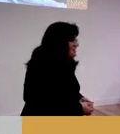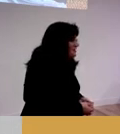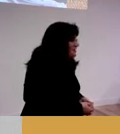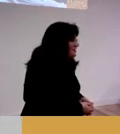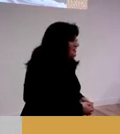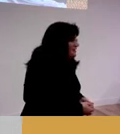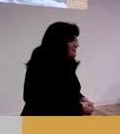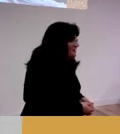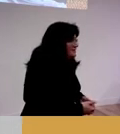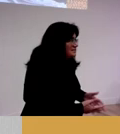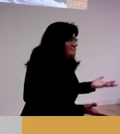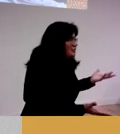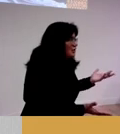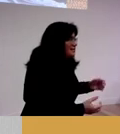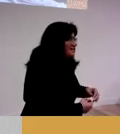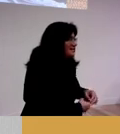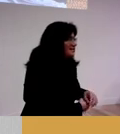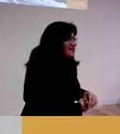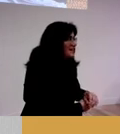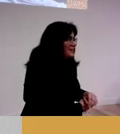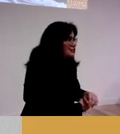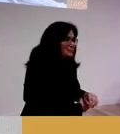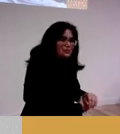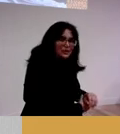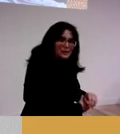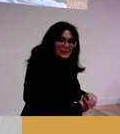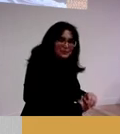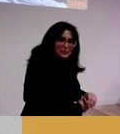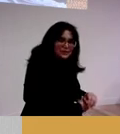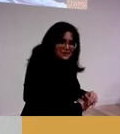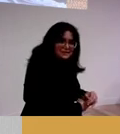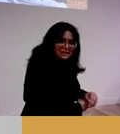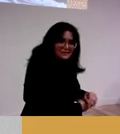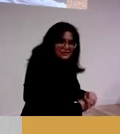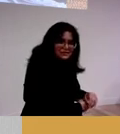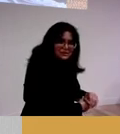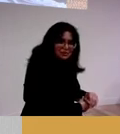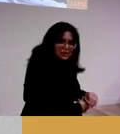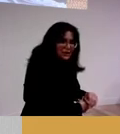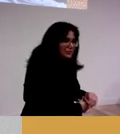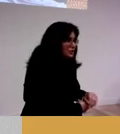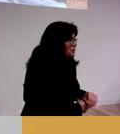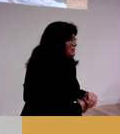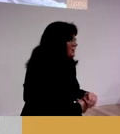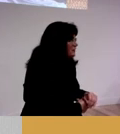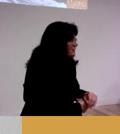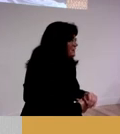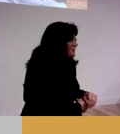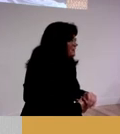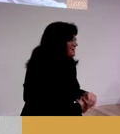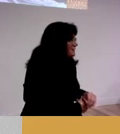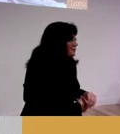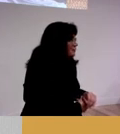care. That's fine. And Izzy, as she became known to the